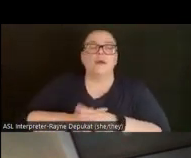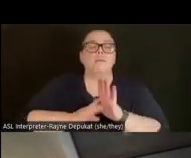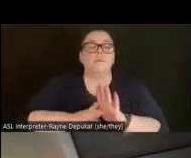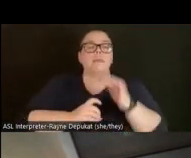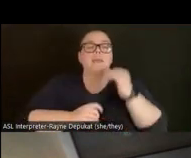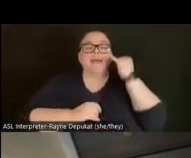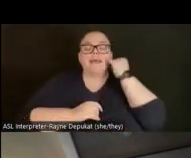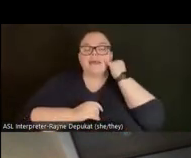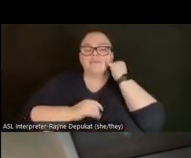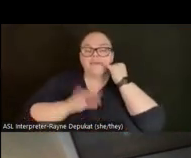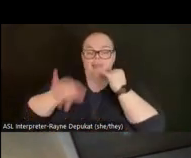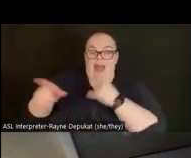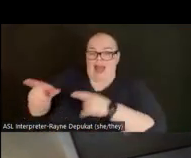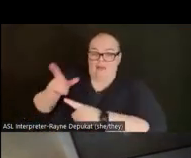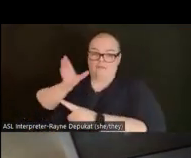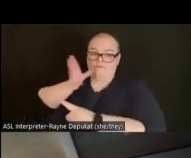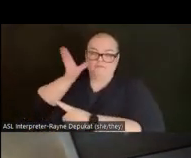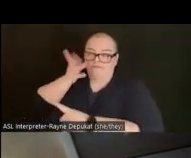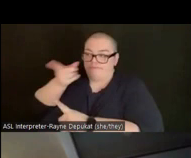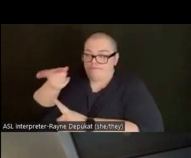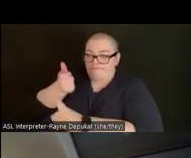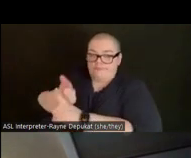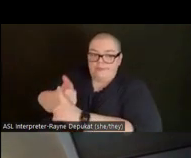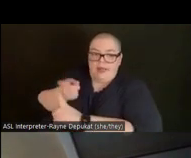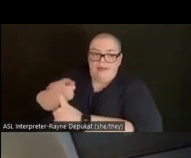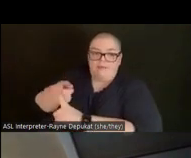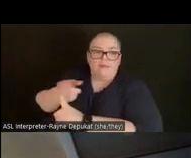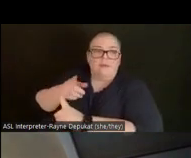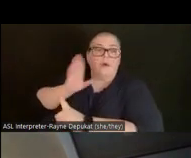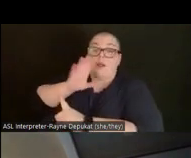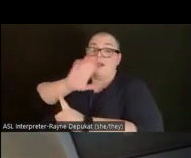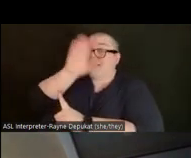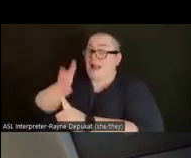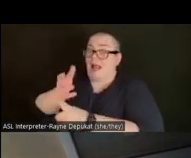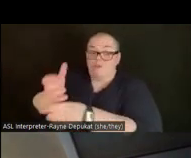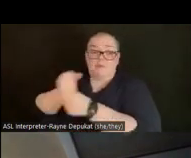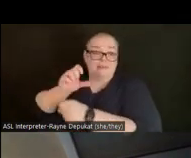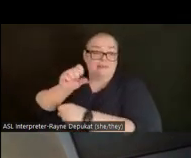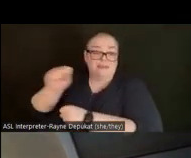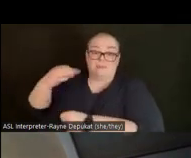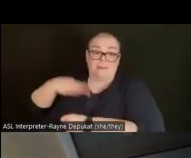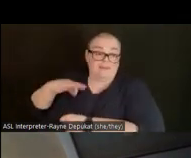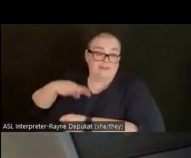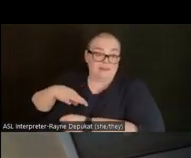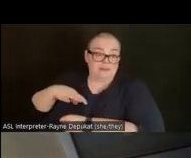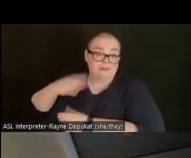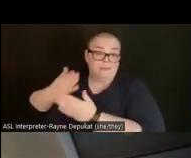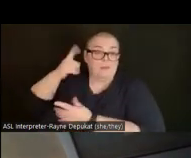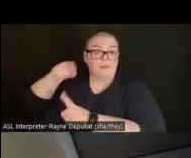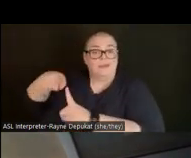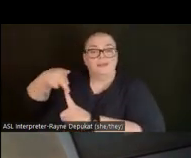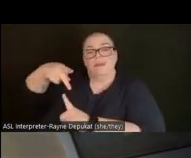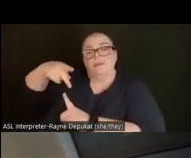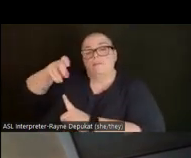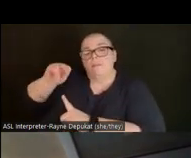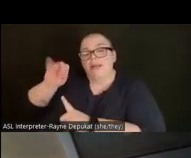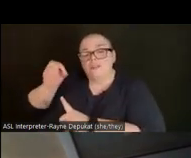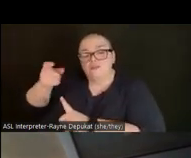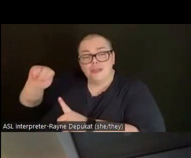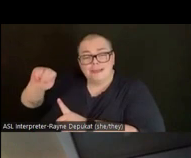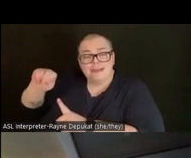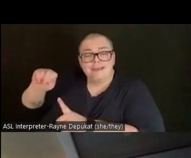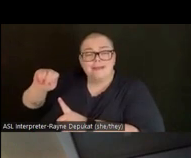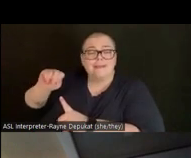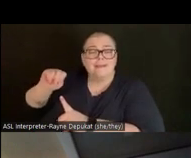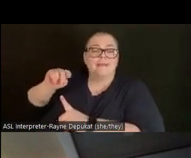the parent is someone who is never going to receive Social Security benefits, say because they're on a pension plan as